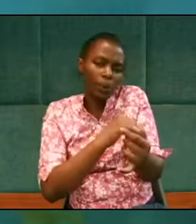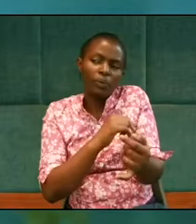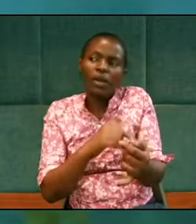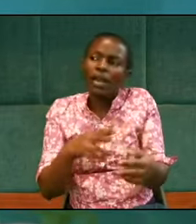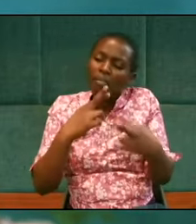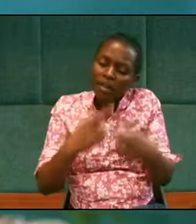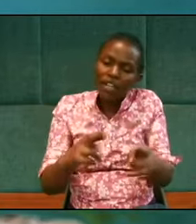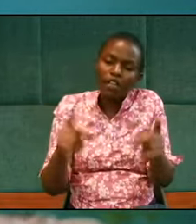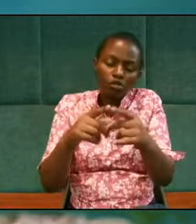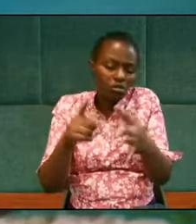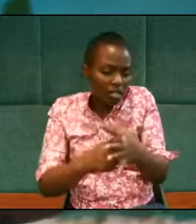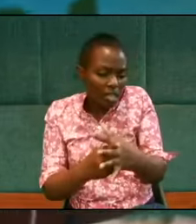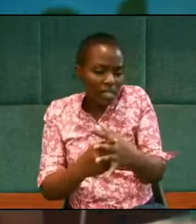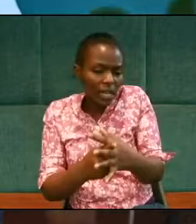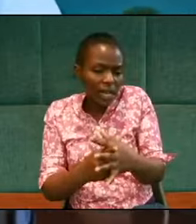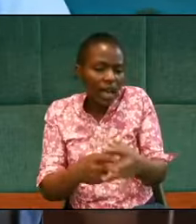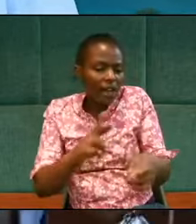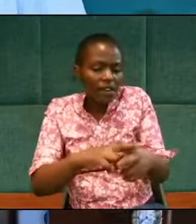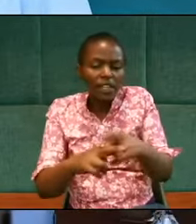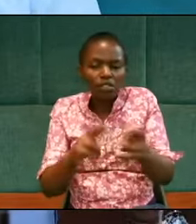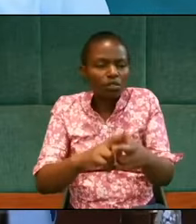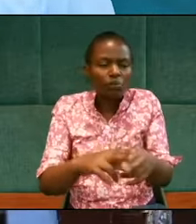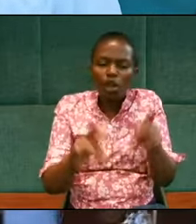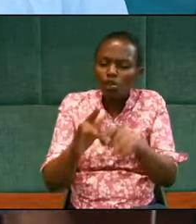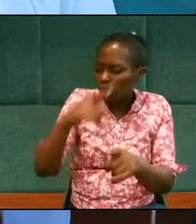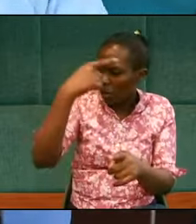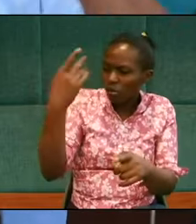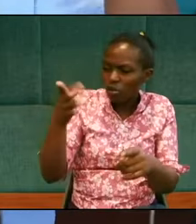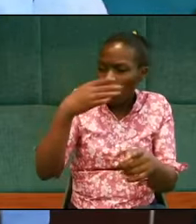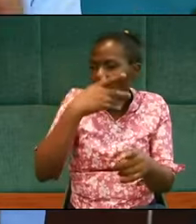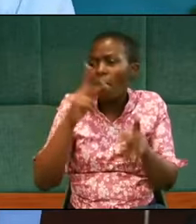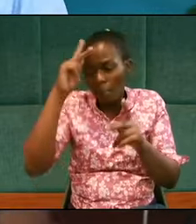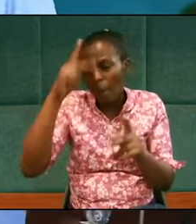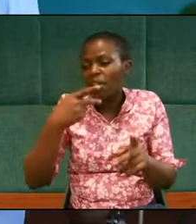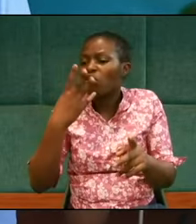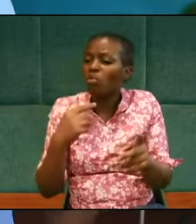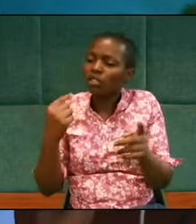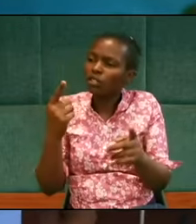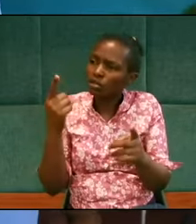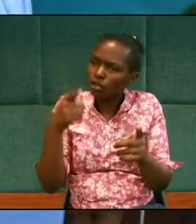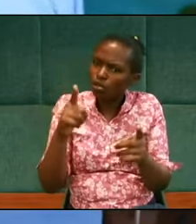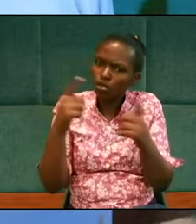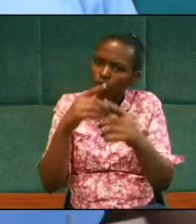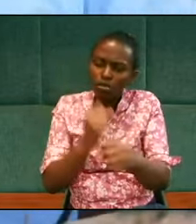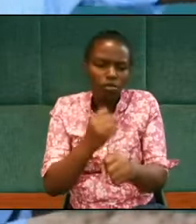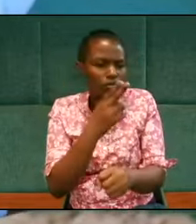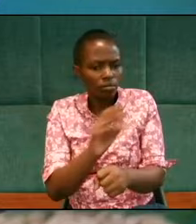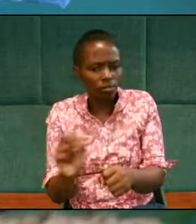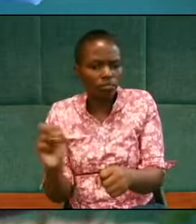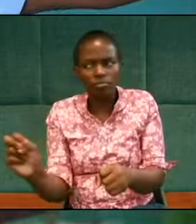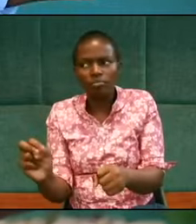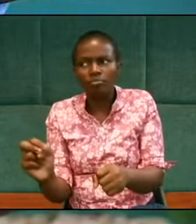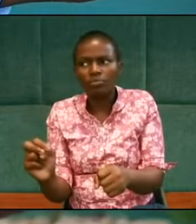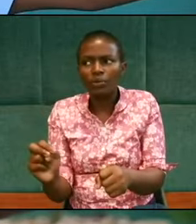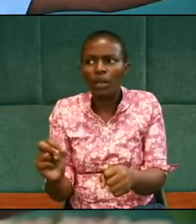date. Don't do it because parents are asking you to do it. They won't stay in the marriage with you. When we are done, may the